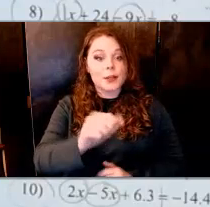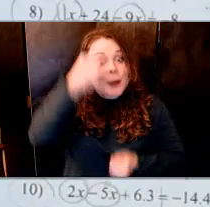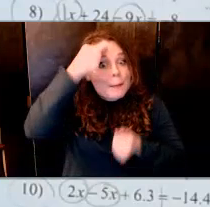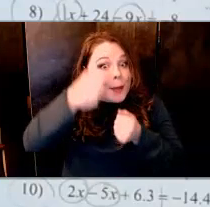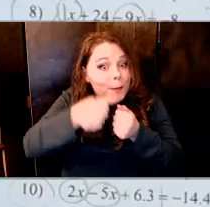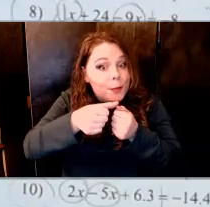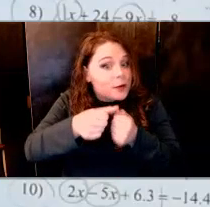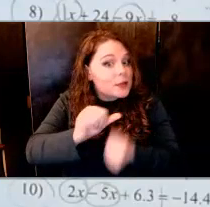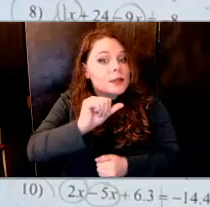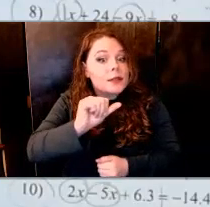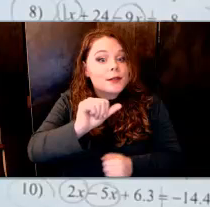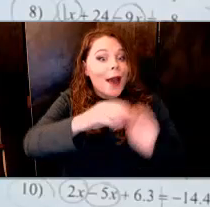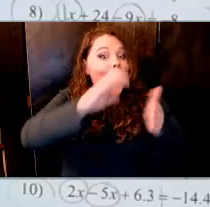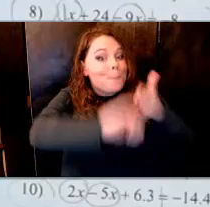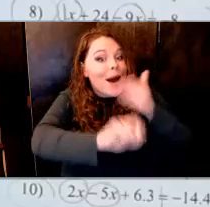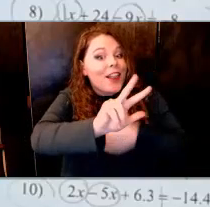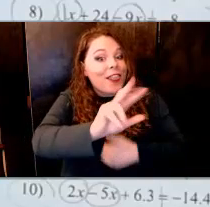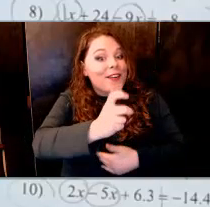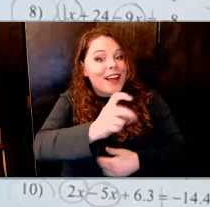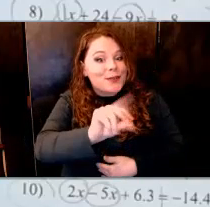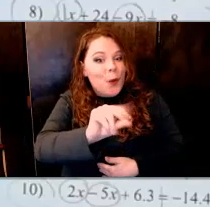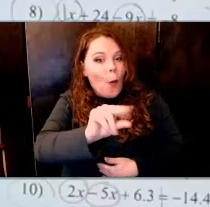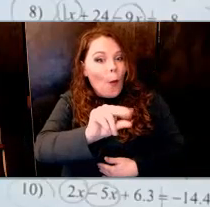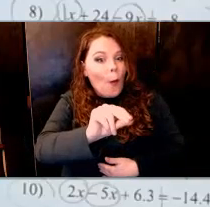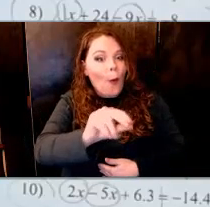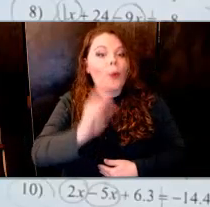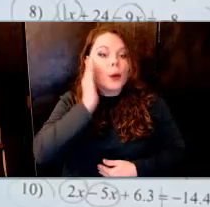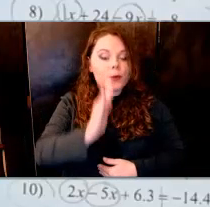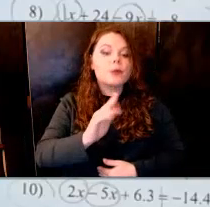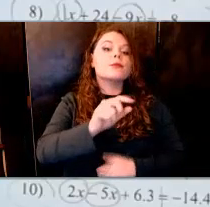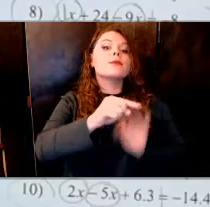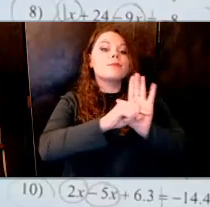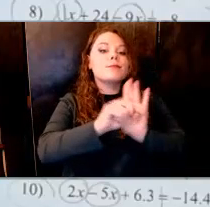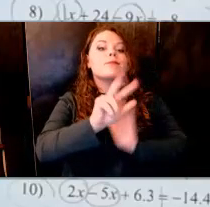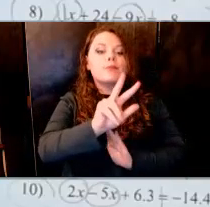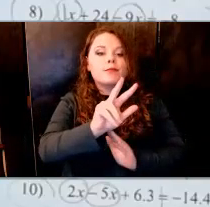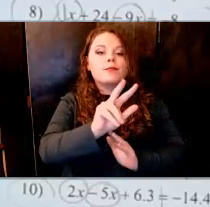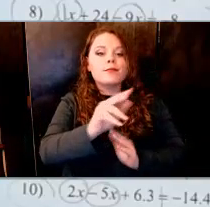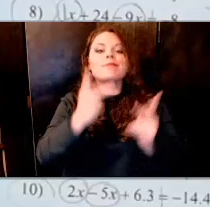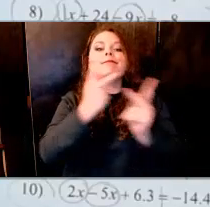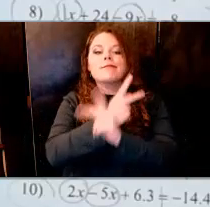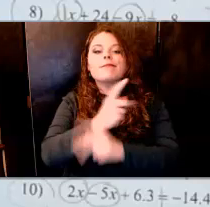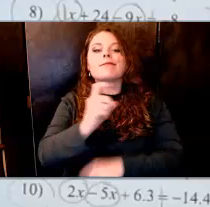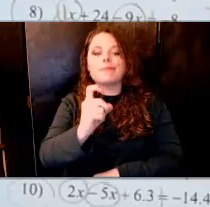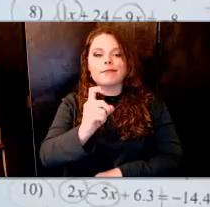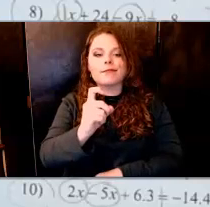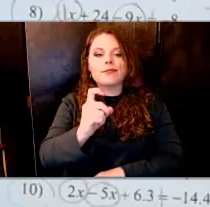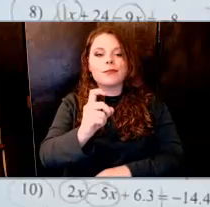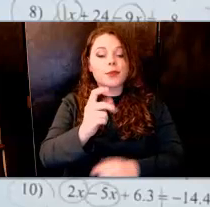subtracting 3x, but multiplying by negative 3. So the opposite would be to divide by negative 3.